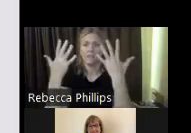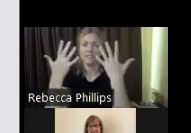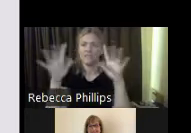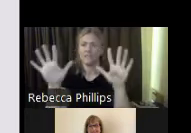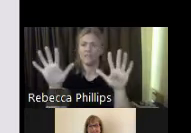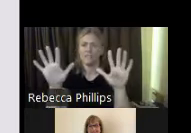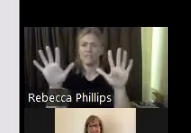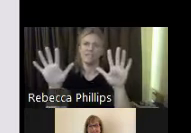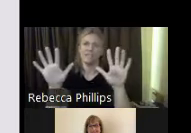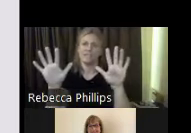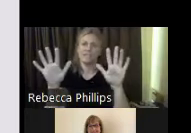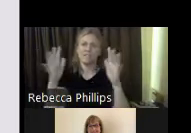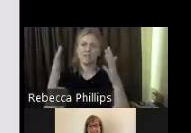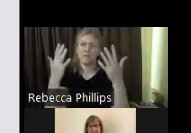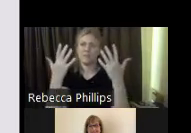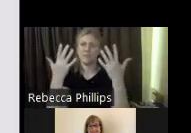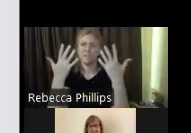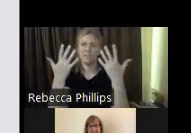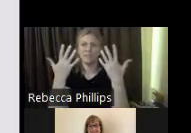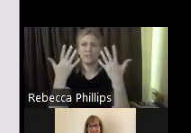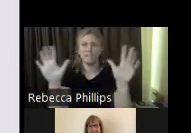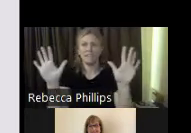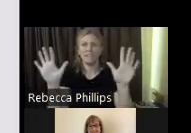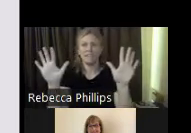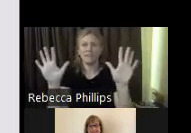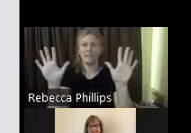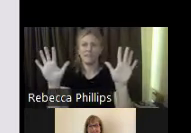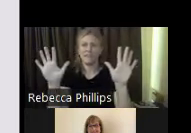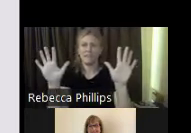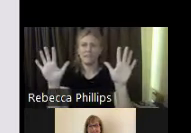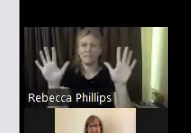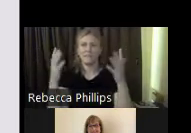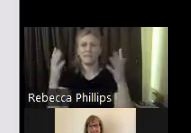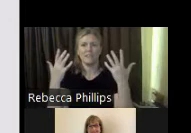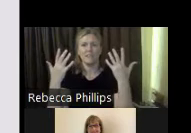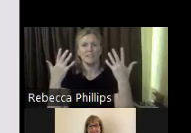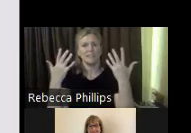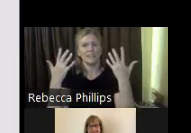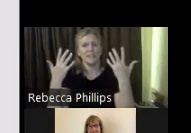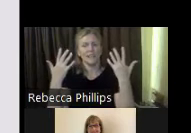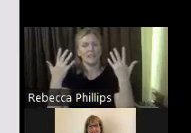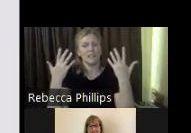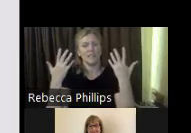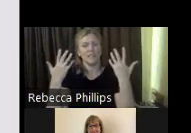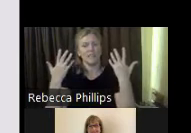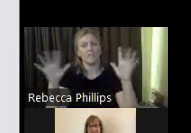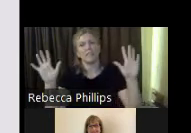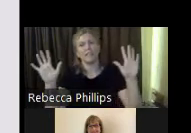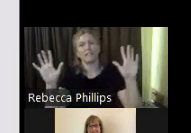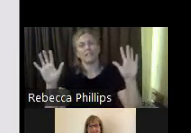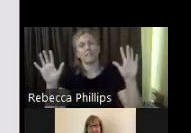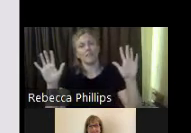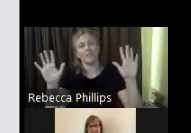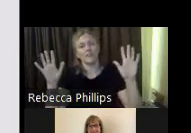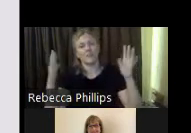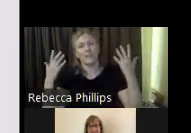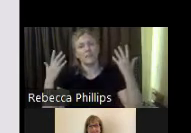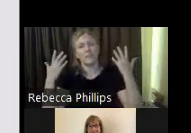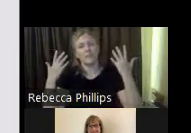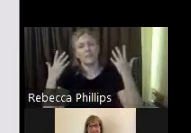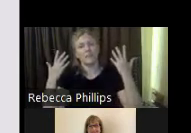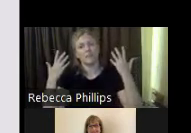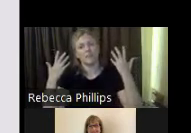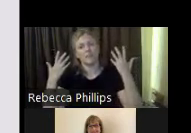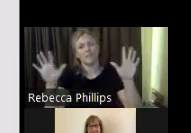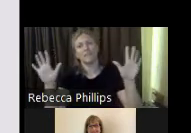Okay, so this is finished. So when we're done with this one, we'll finish and we'll go to the next one. So it's like, I always think of like flicking it off your shoulder. You don't have to worry about anymore